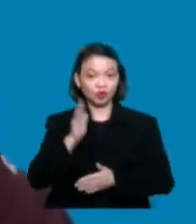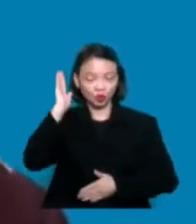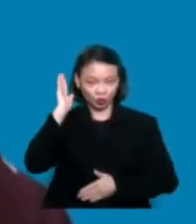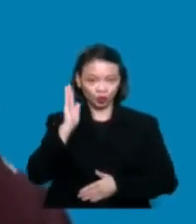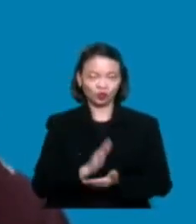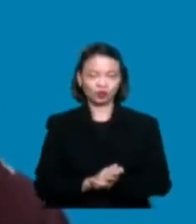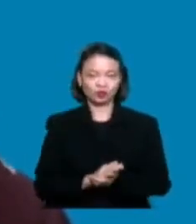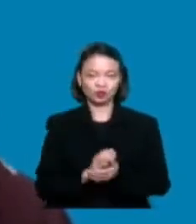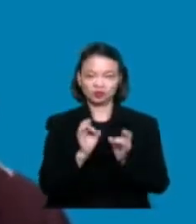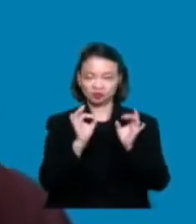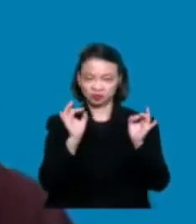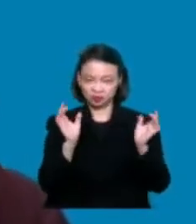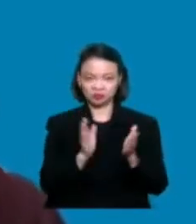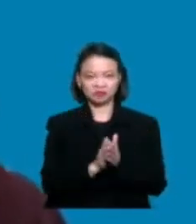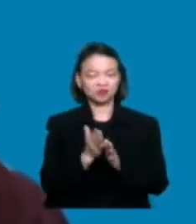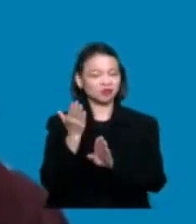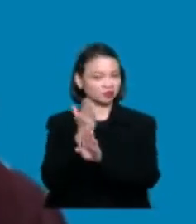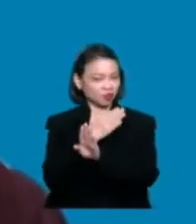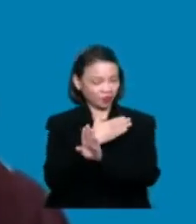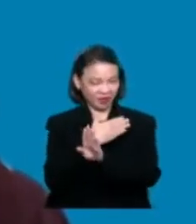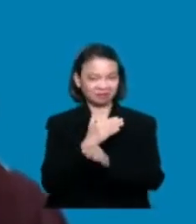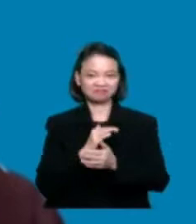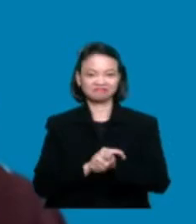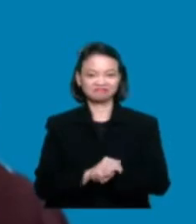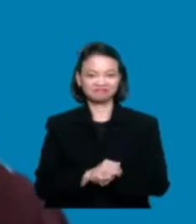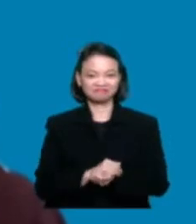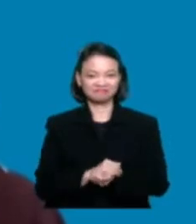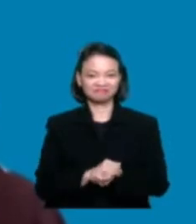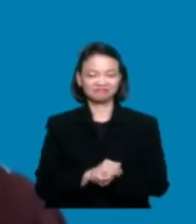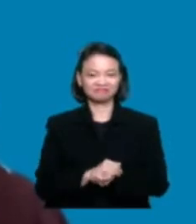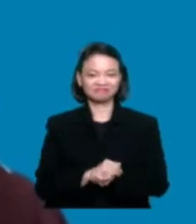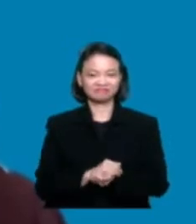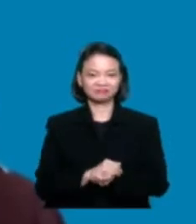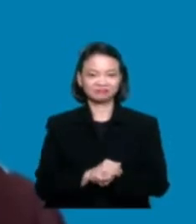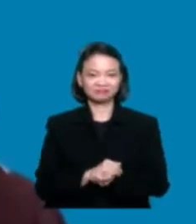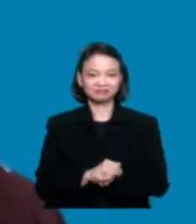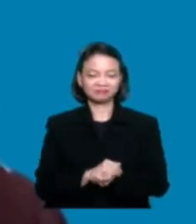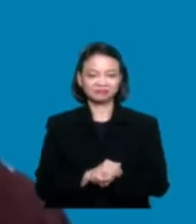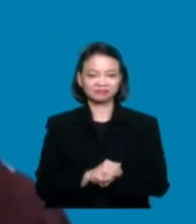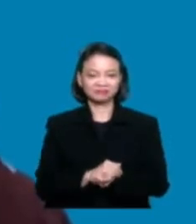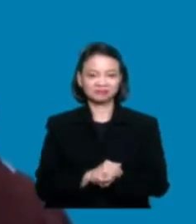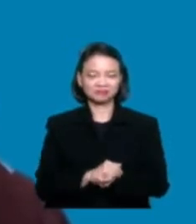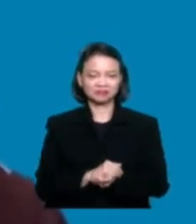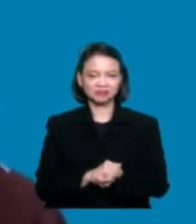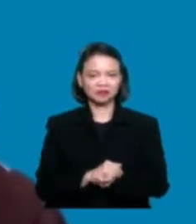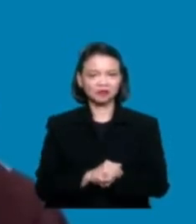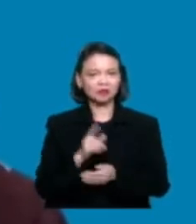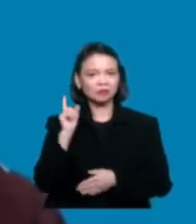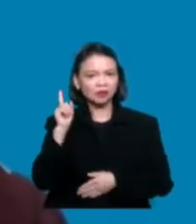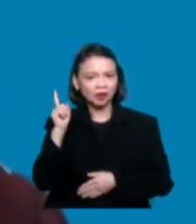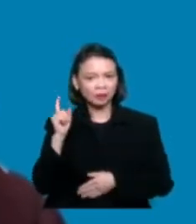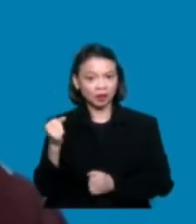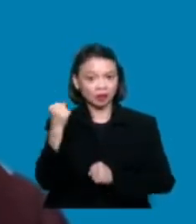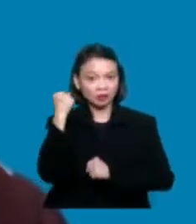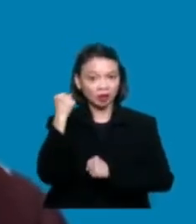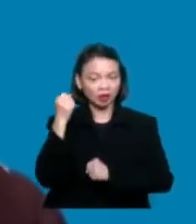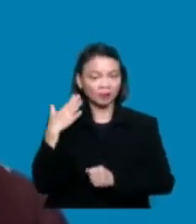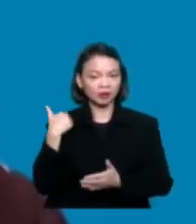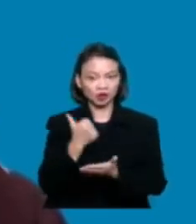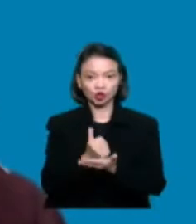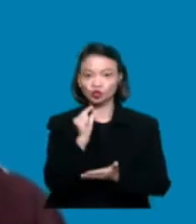Now, what is important is, I think already we have discussed why health and resilience is important for urban cities, clearly explained